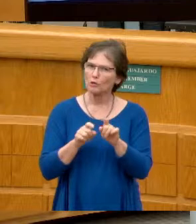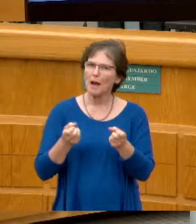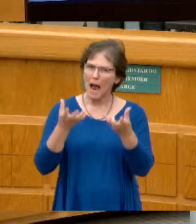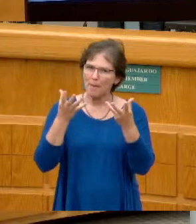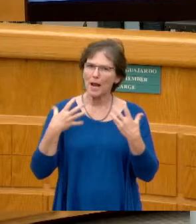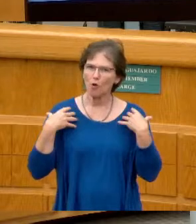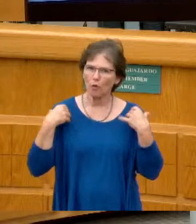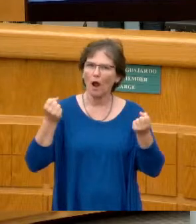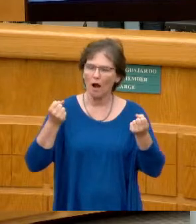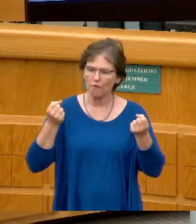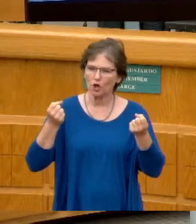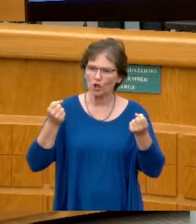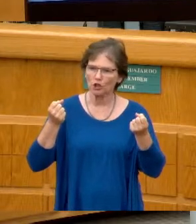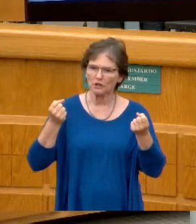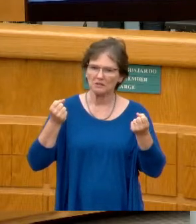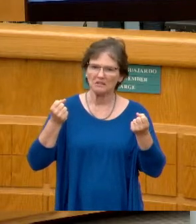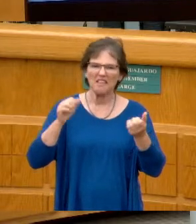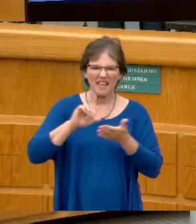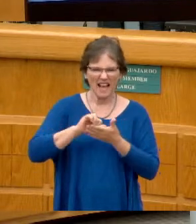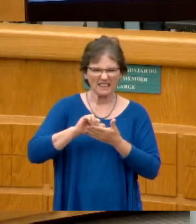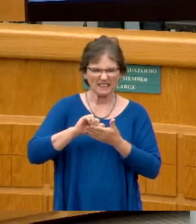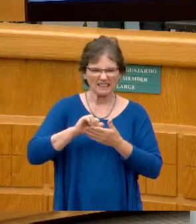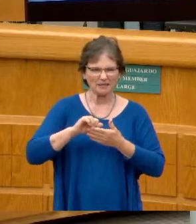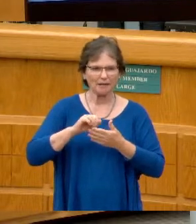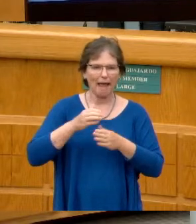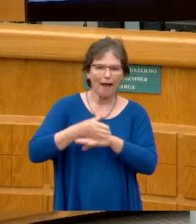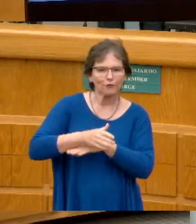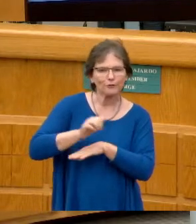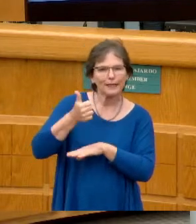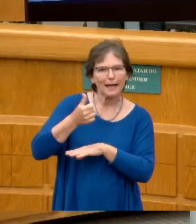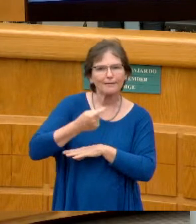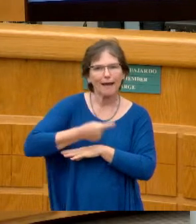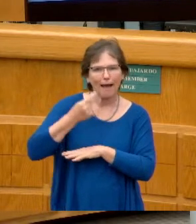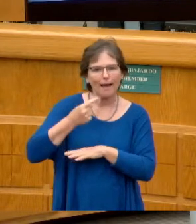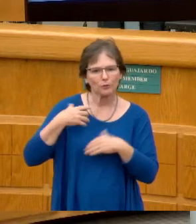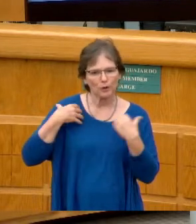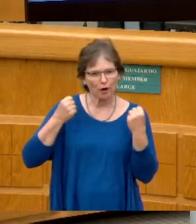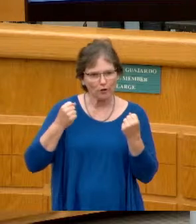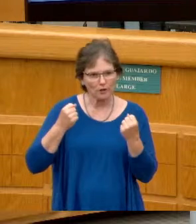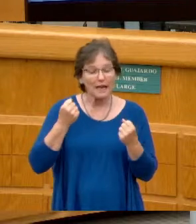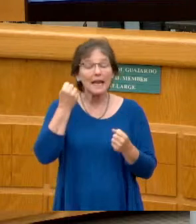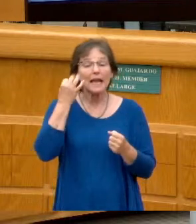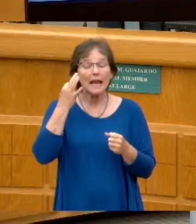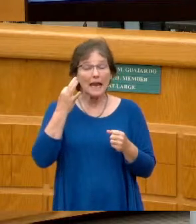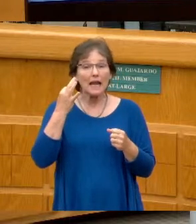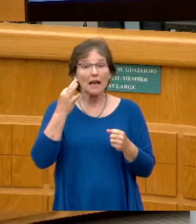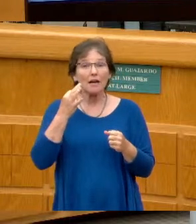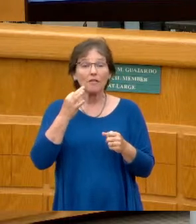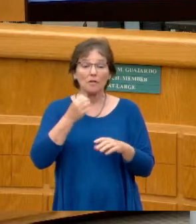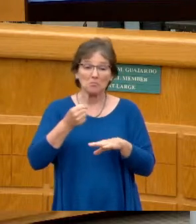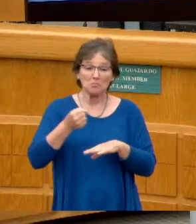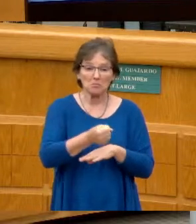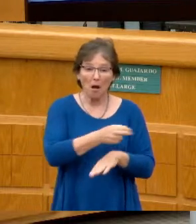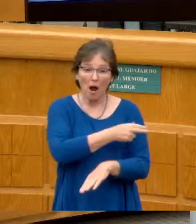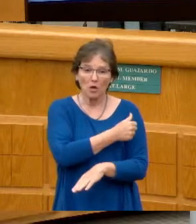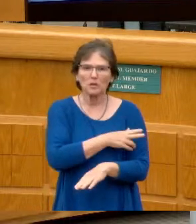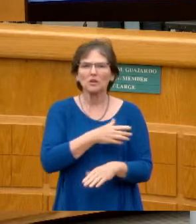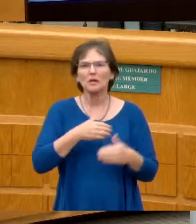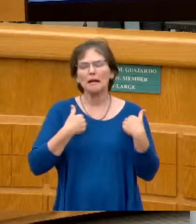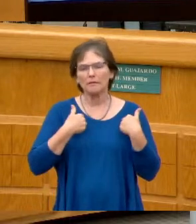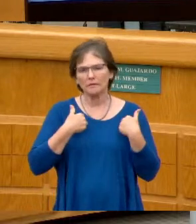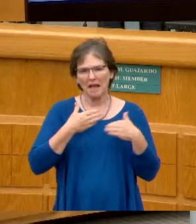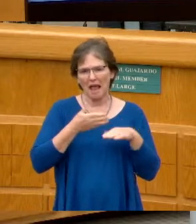So here is our donut graph, and it basically depicts that you have a total of